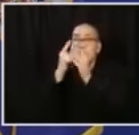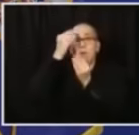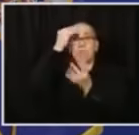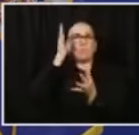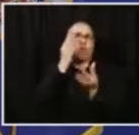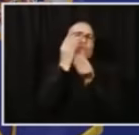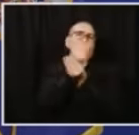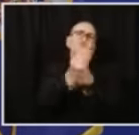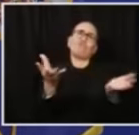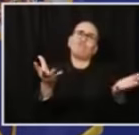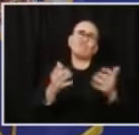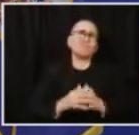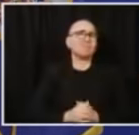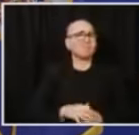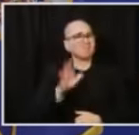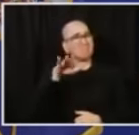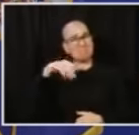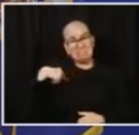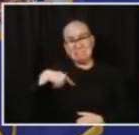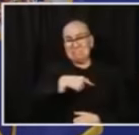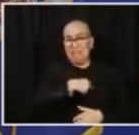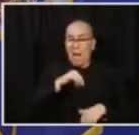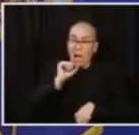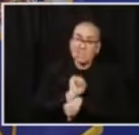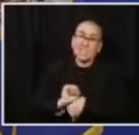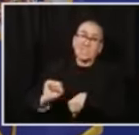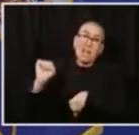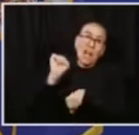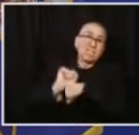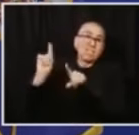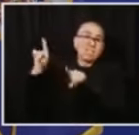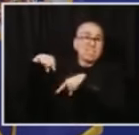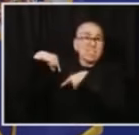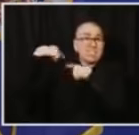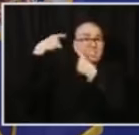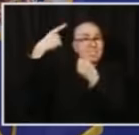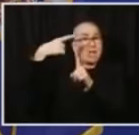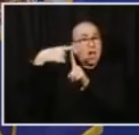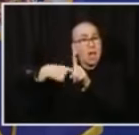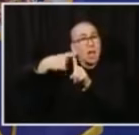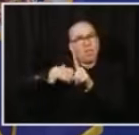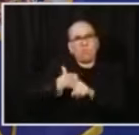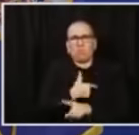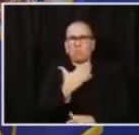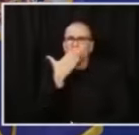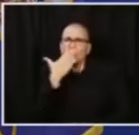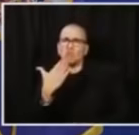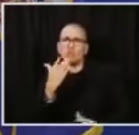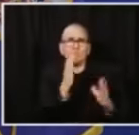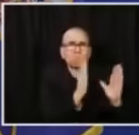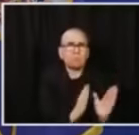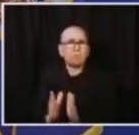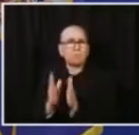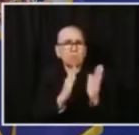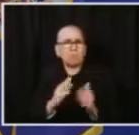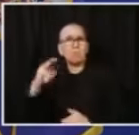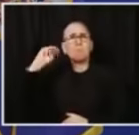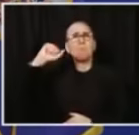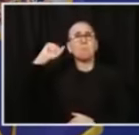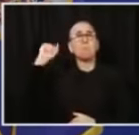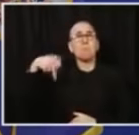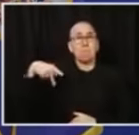for months. We have good, solid plans that are really a framework. They're a roadmap, But we know those plans are going to change